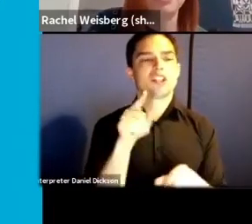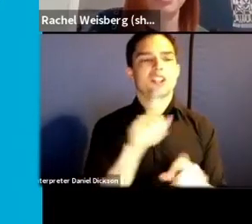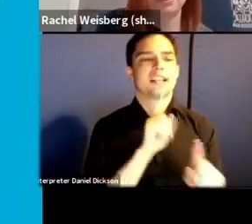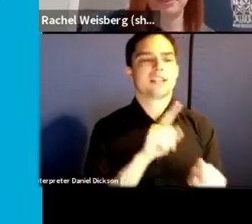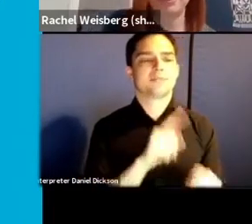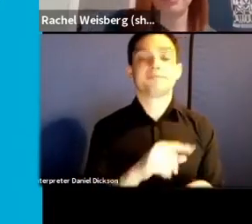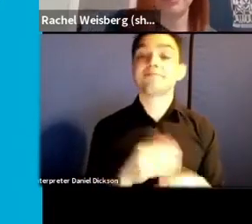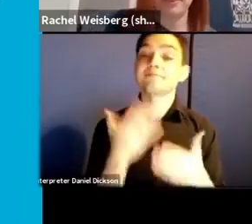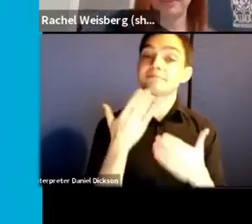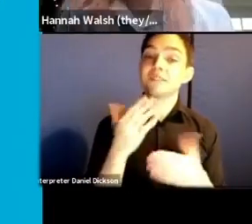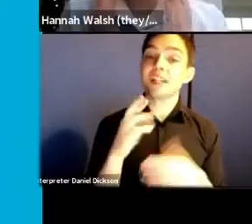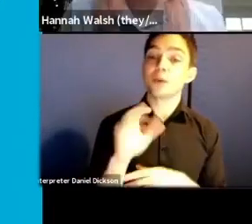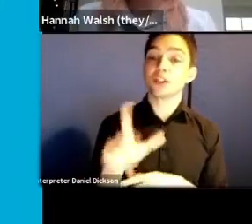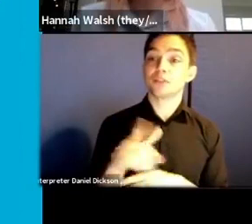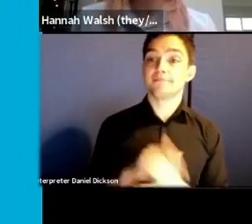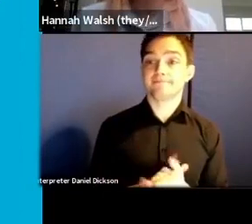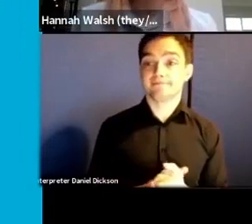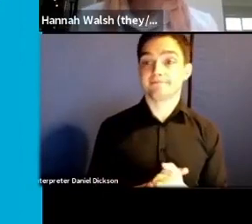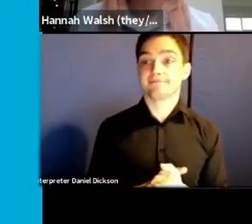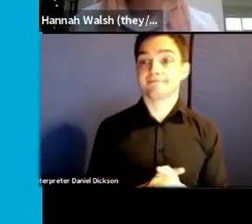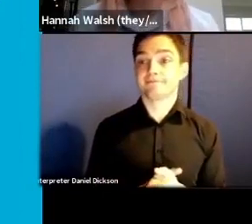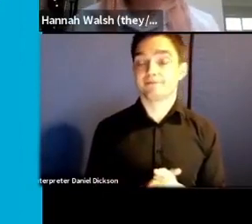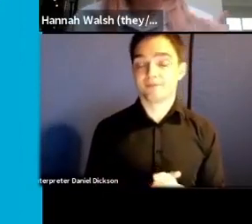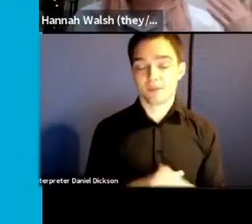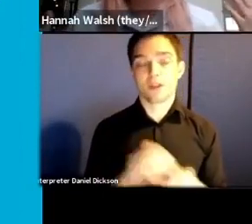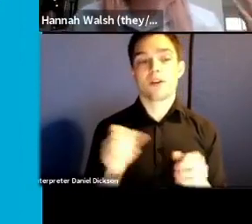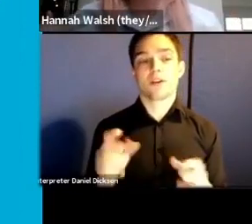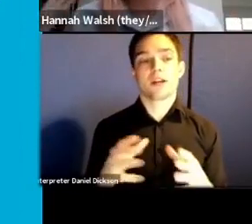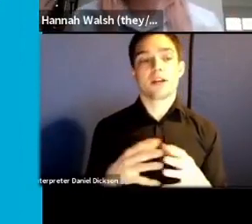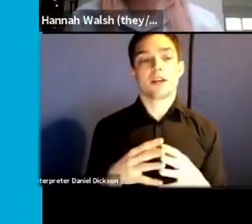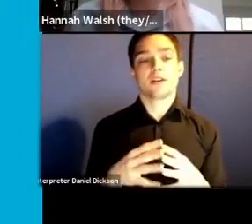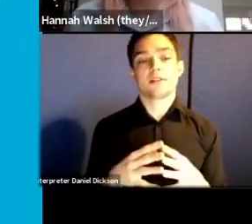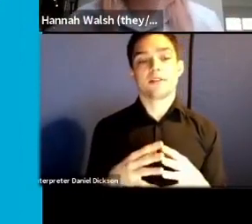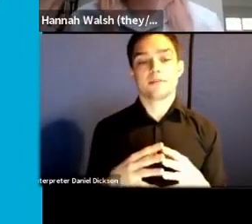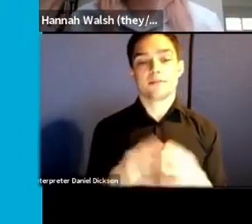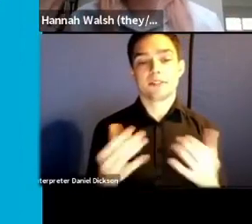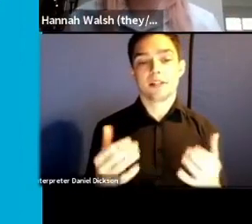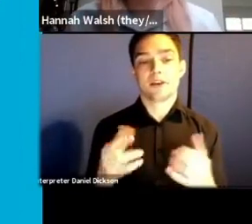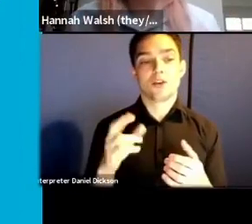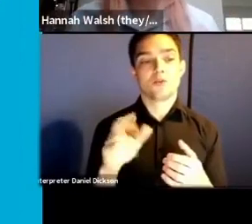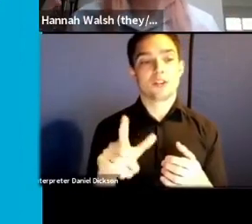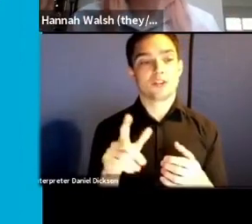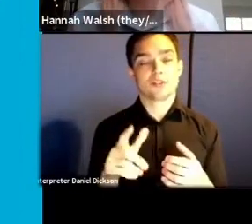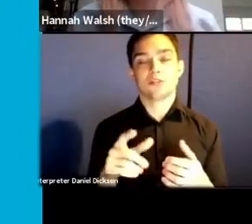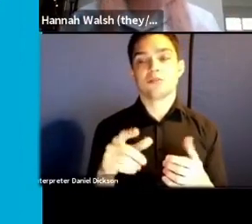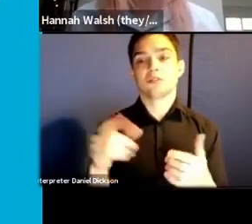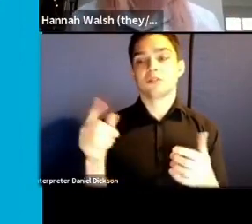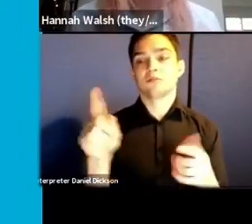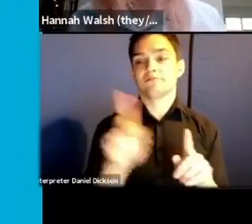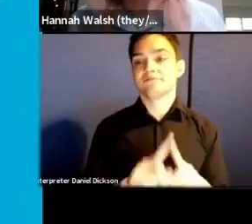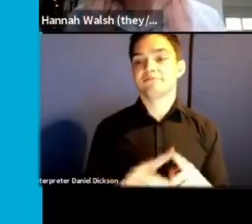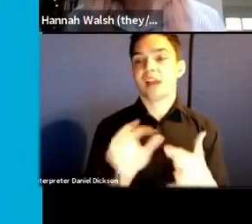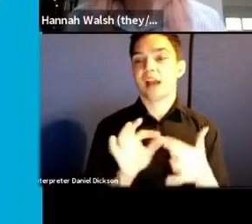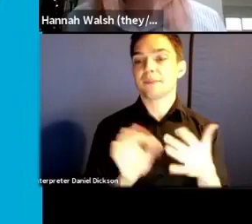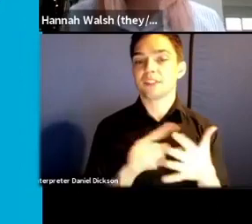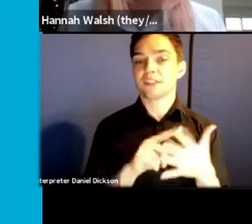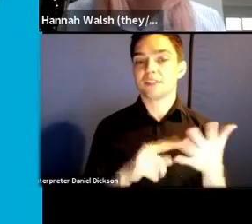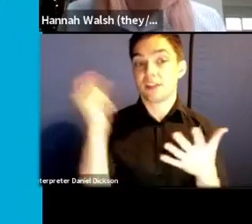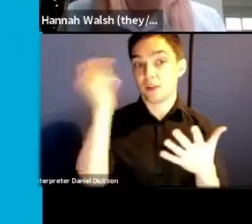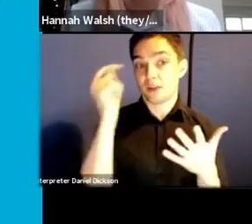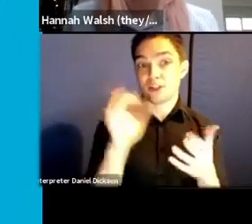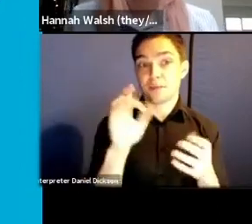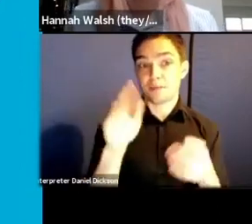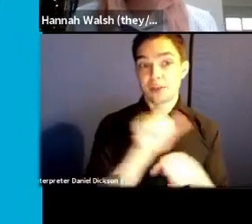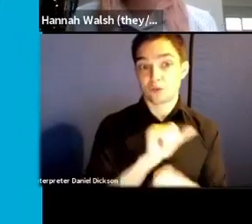Thanks, Rachel. Yeah, so now that, Rachel's gone through all her options and theoretically you're back at